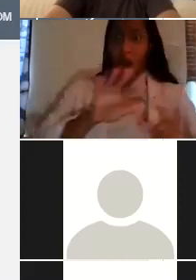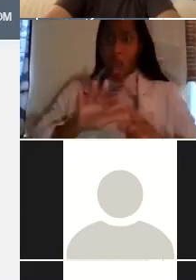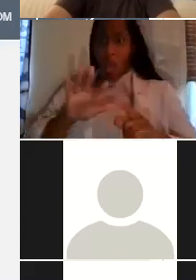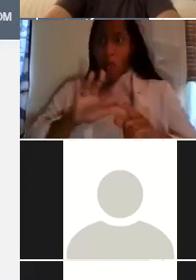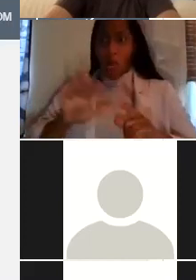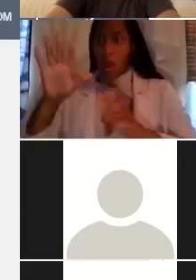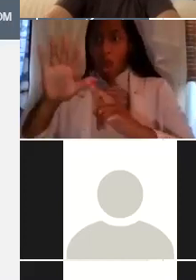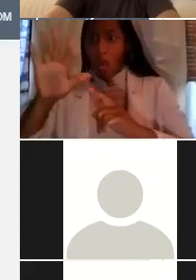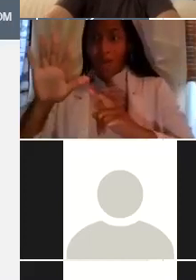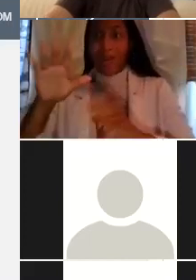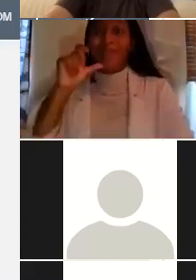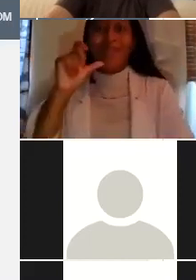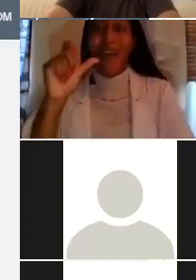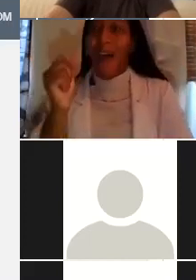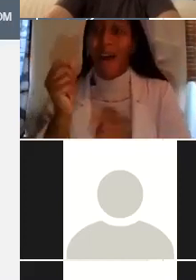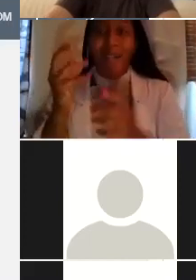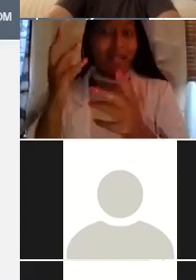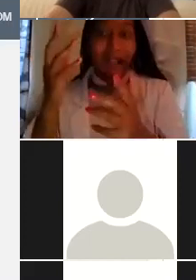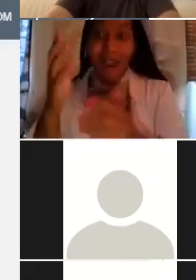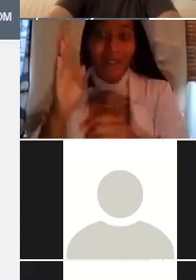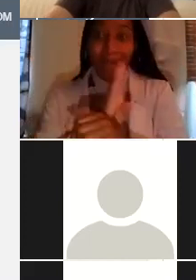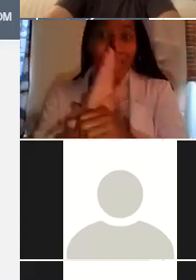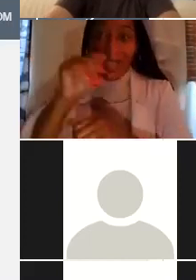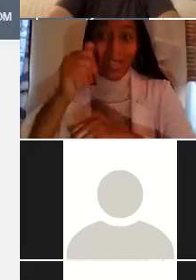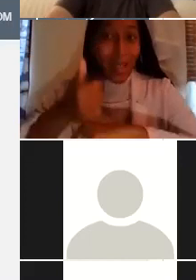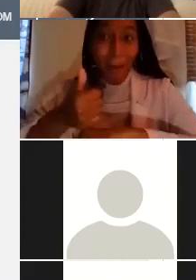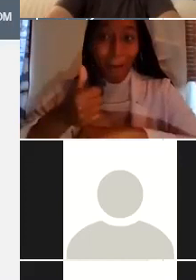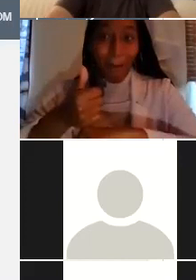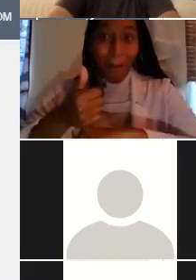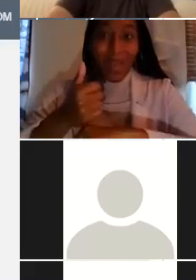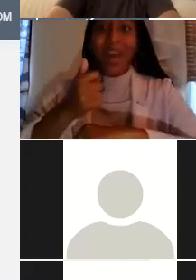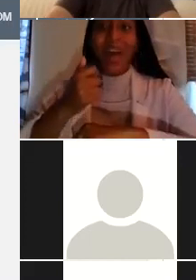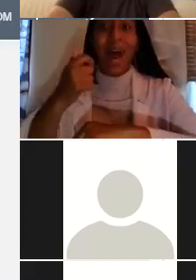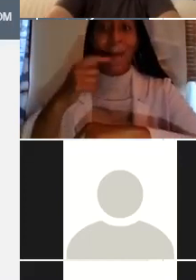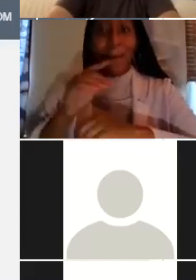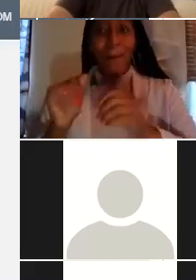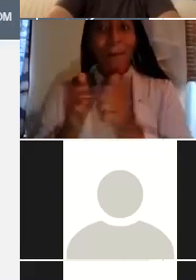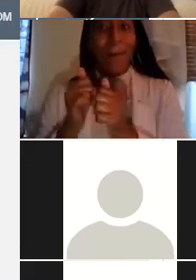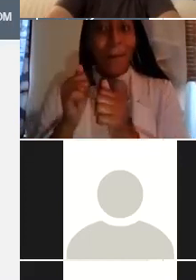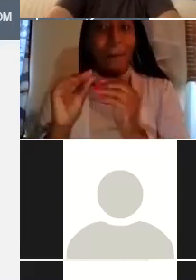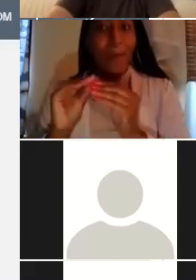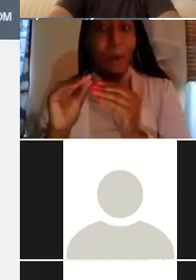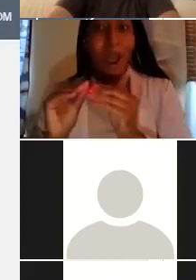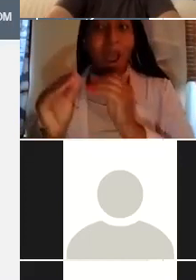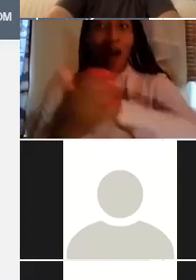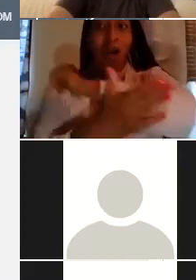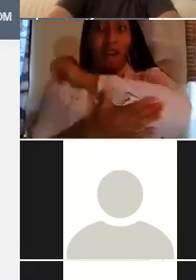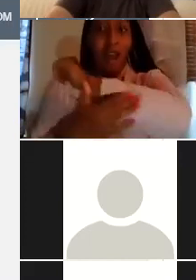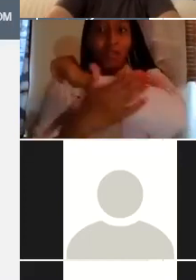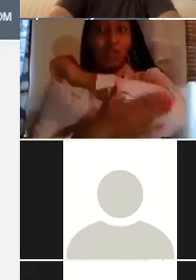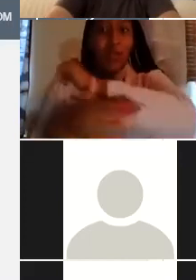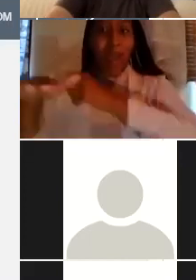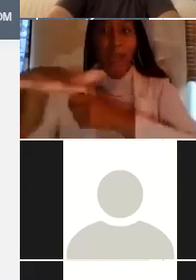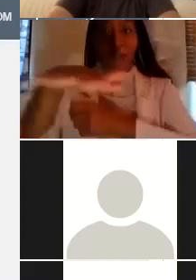way of development. There what is it? You know, they're doing things still in a lot of the same ways they've done them